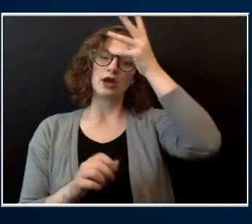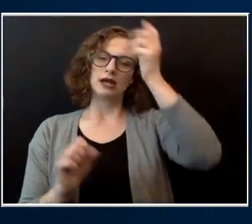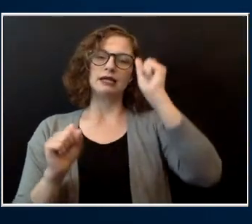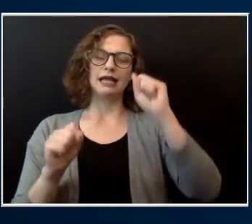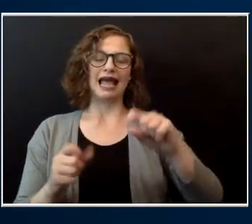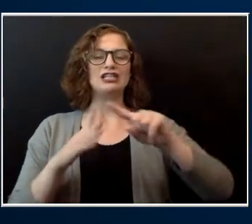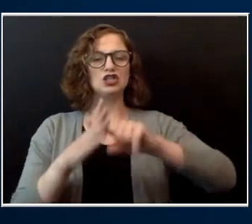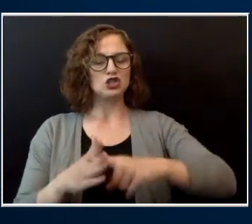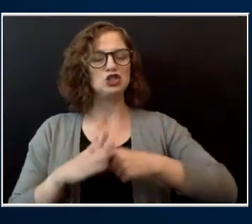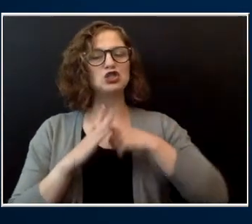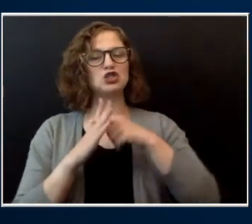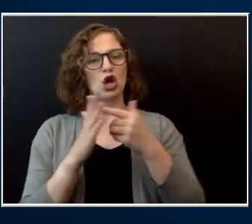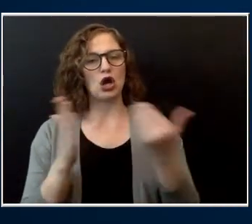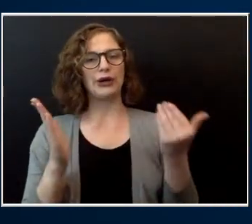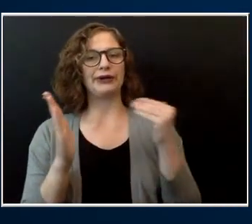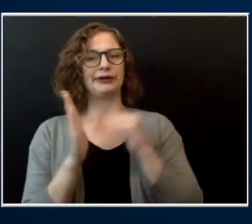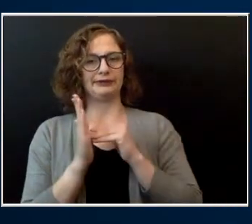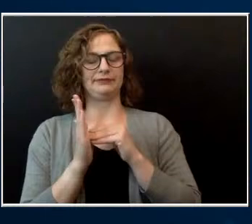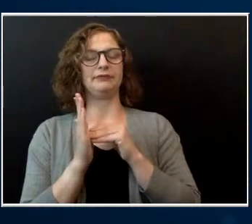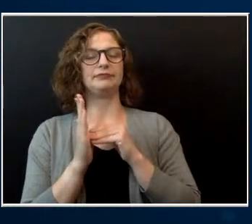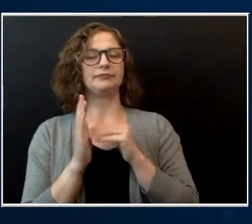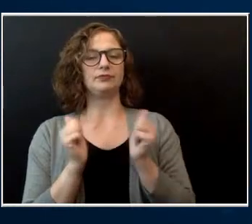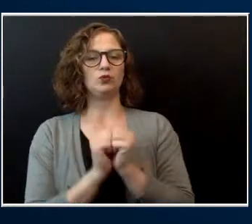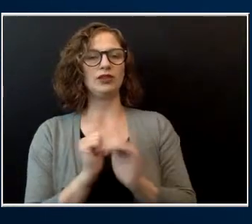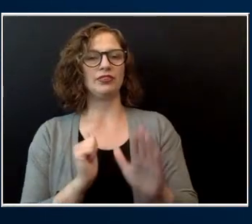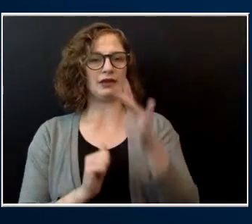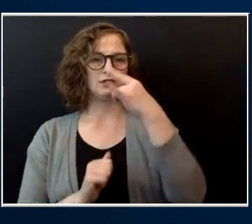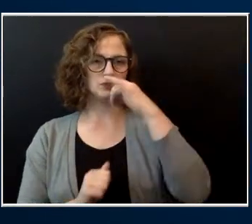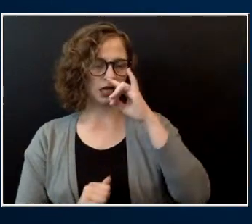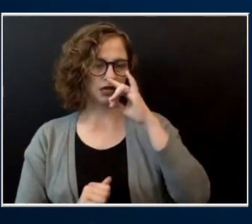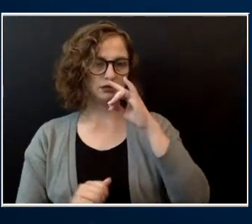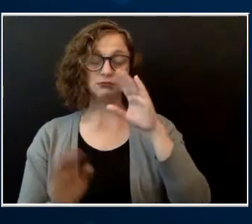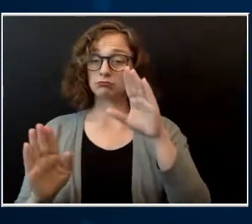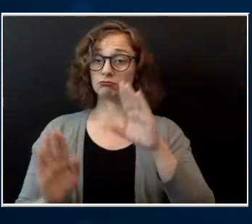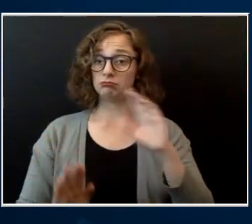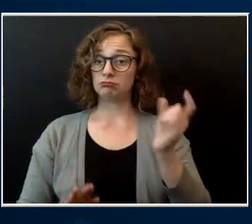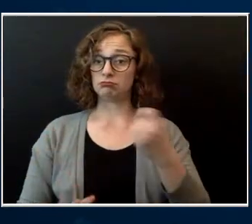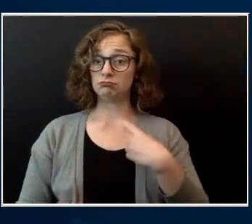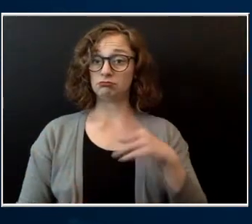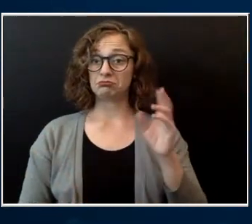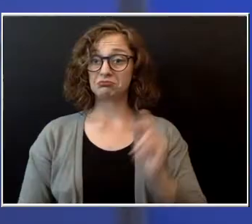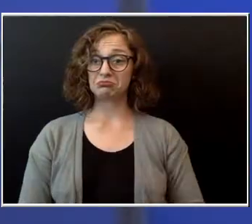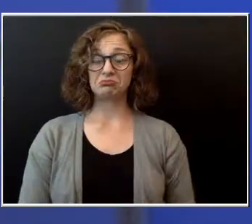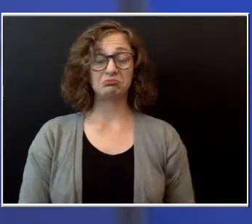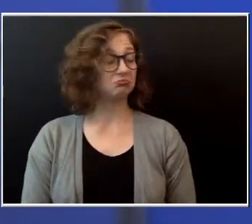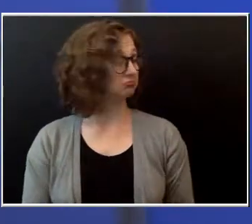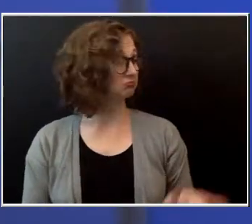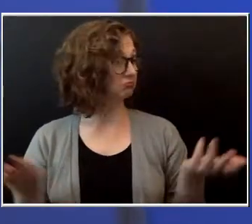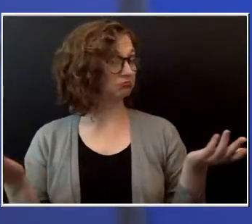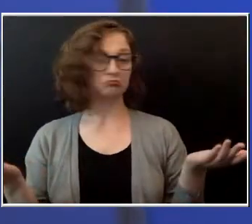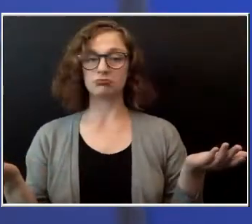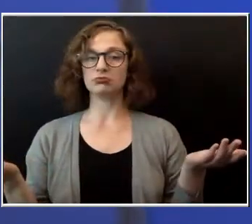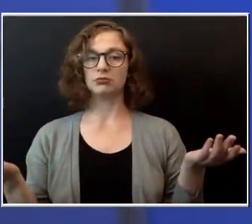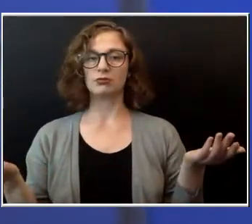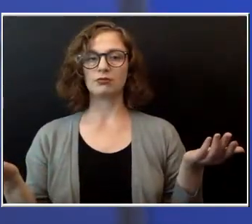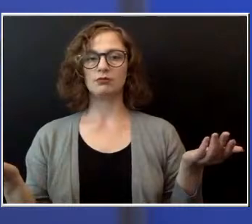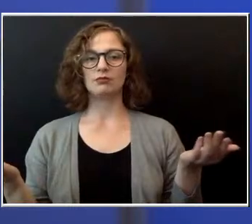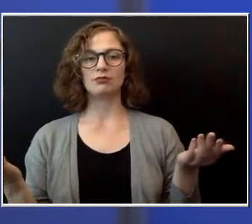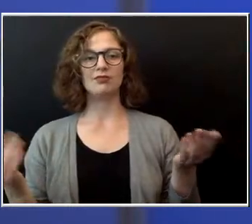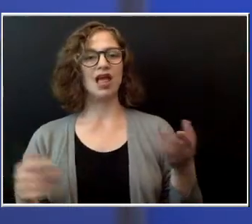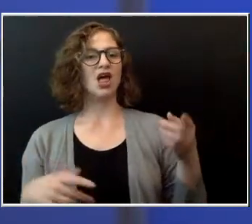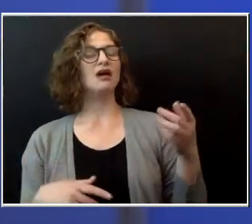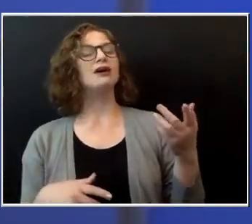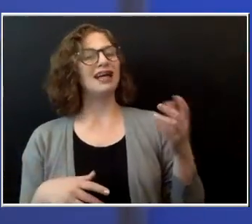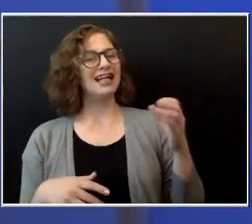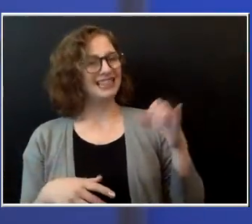child? Great questions. Okay, guys, who's up? Yeah, the way I try to start those conversations is by saying